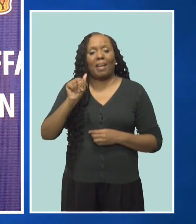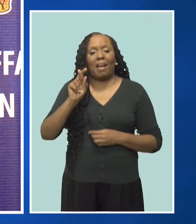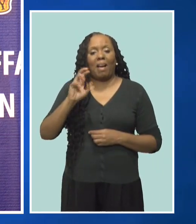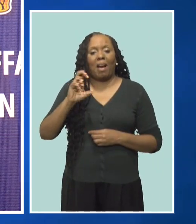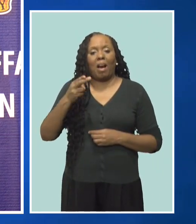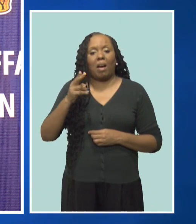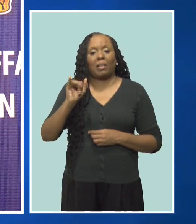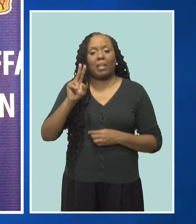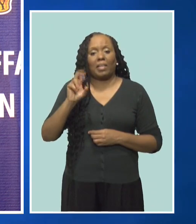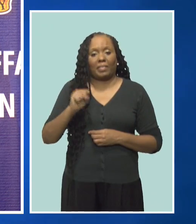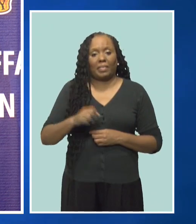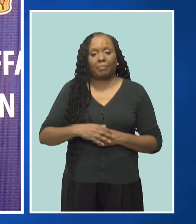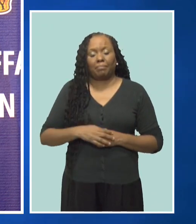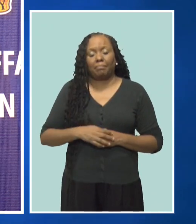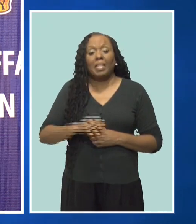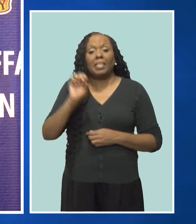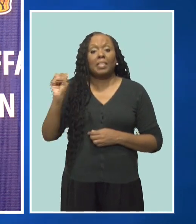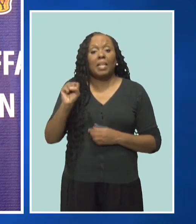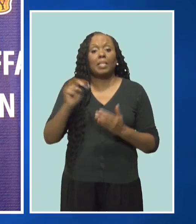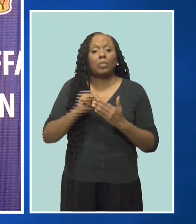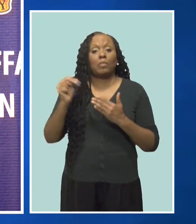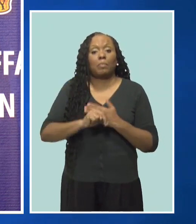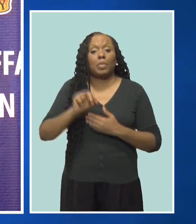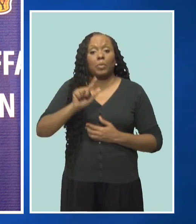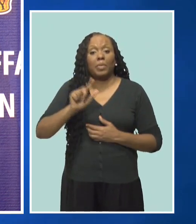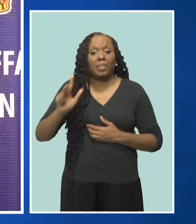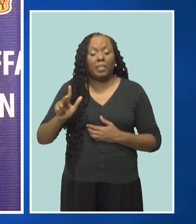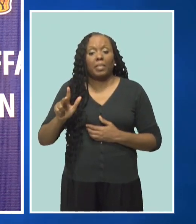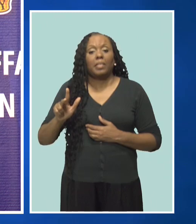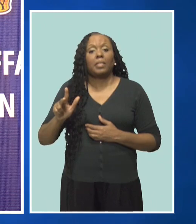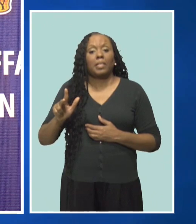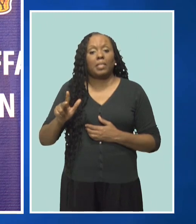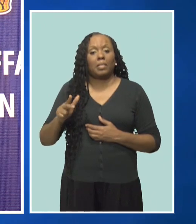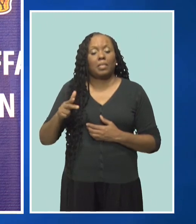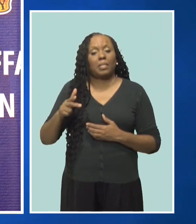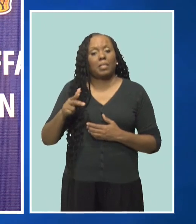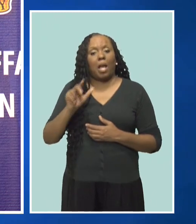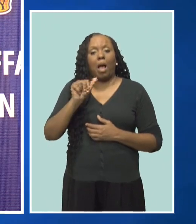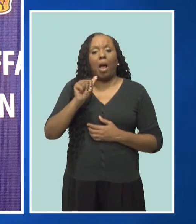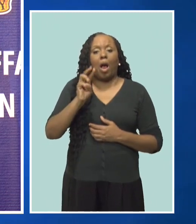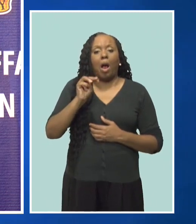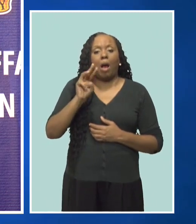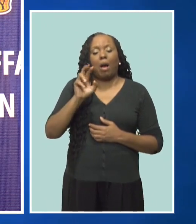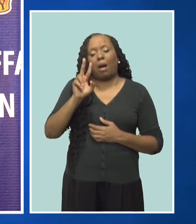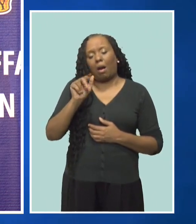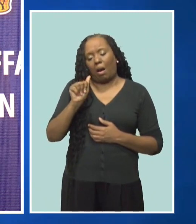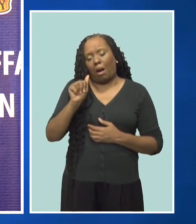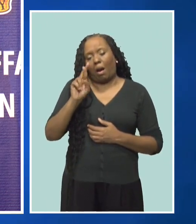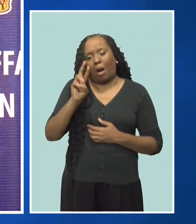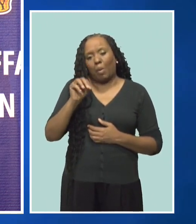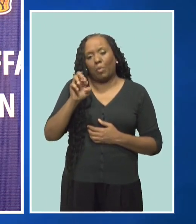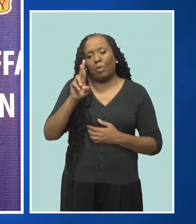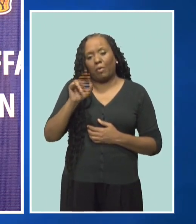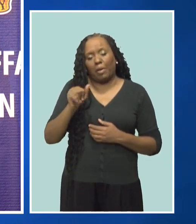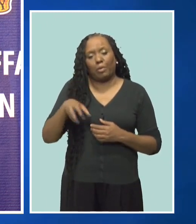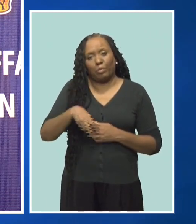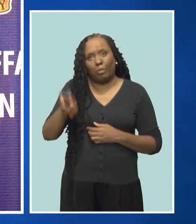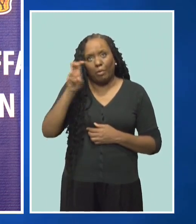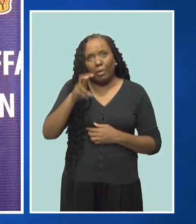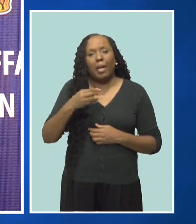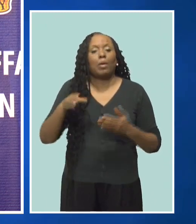On Saturday, November 23rd as well, at 1 p.m. is the Armory Tour and the open day for the protective services at